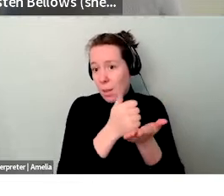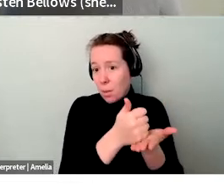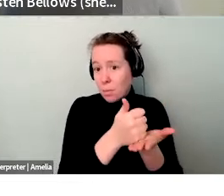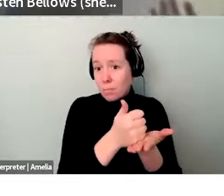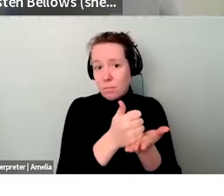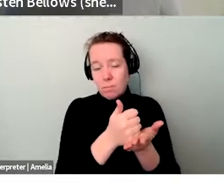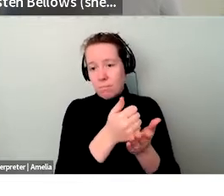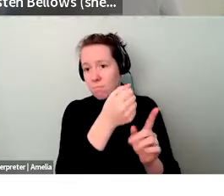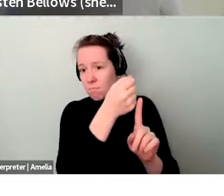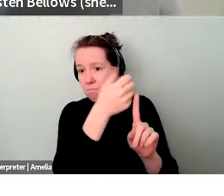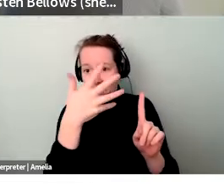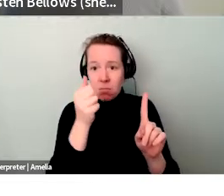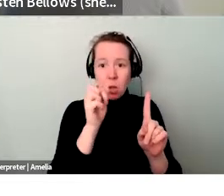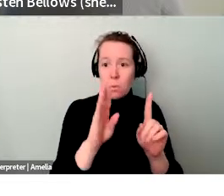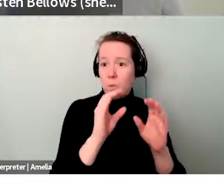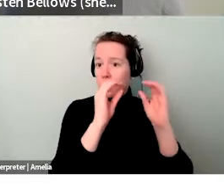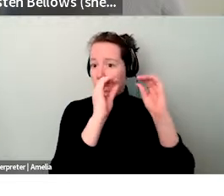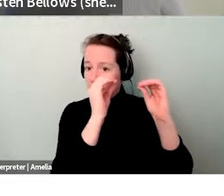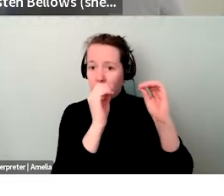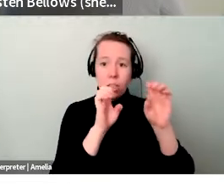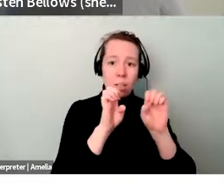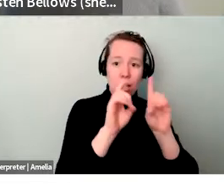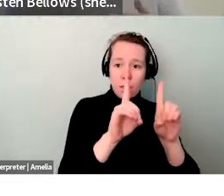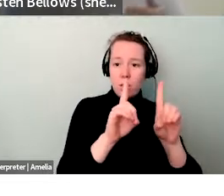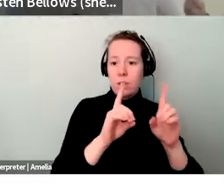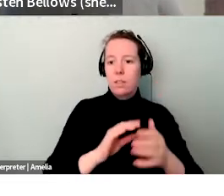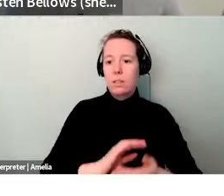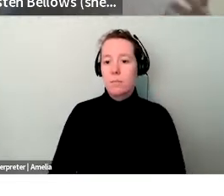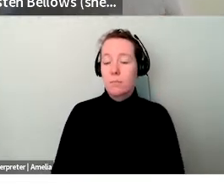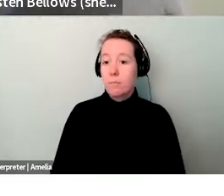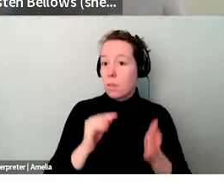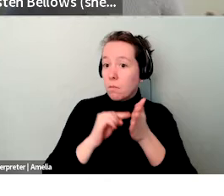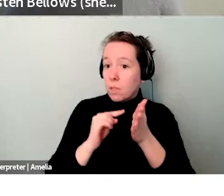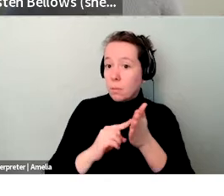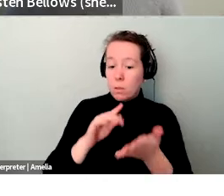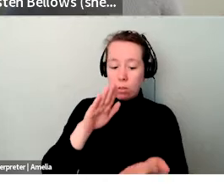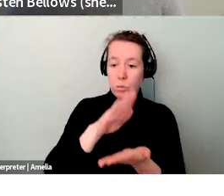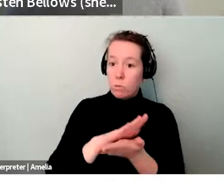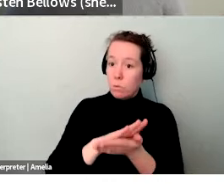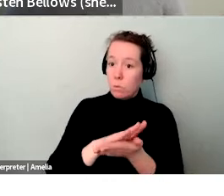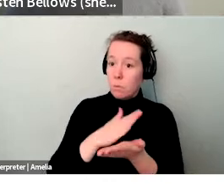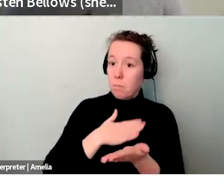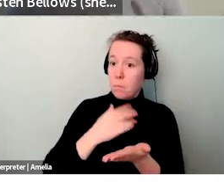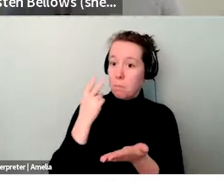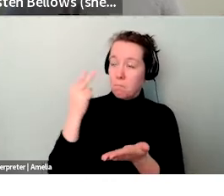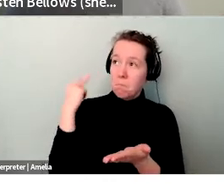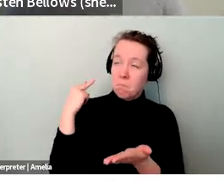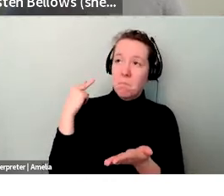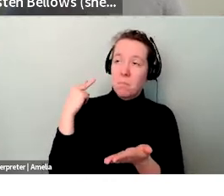for accommodations like at school in the past, and I was told that that's not the type of accommodation they give.